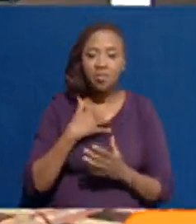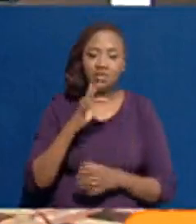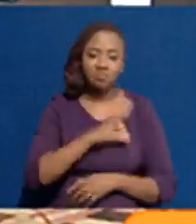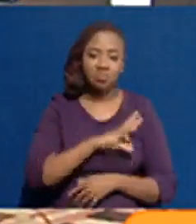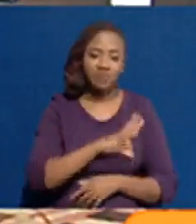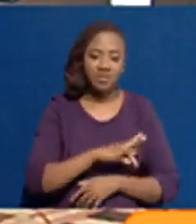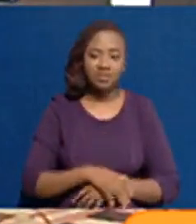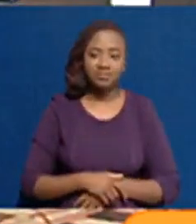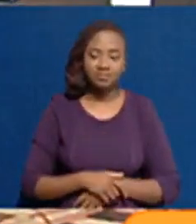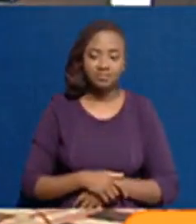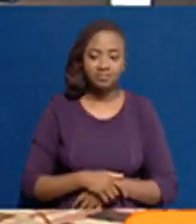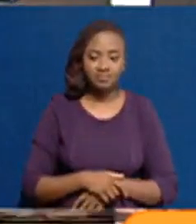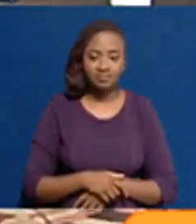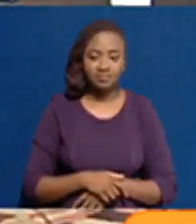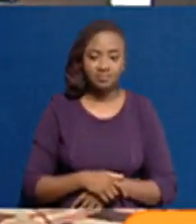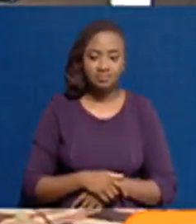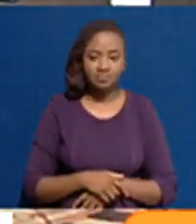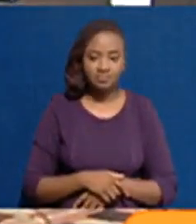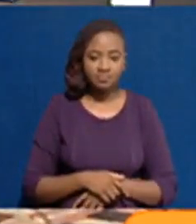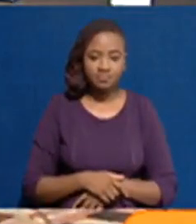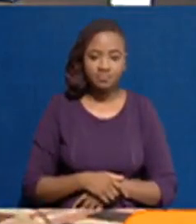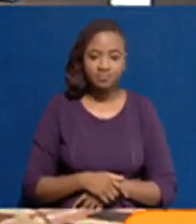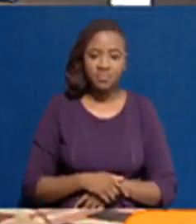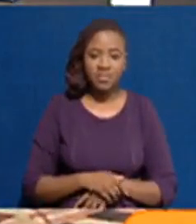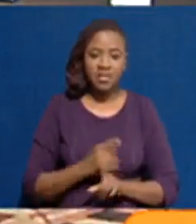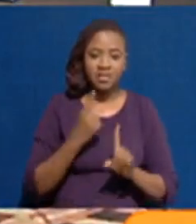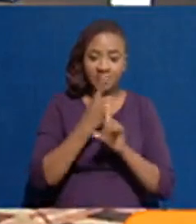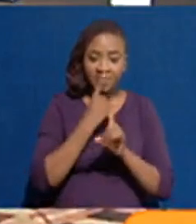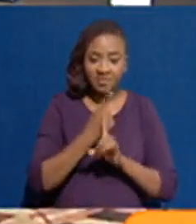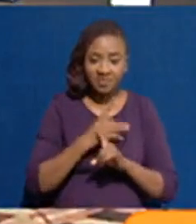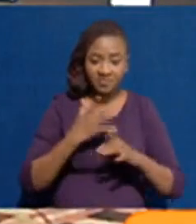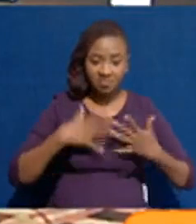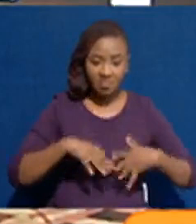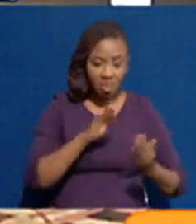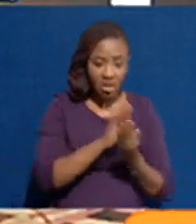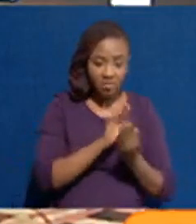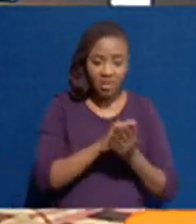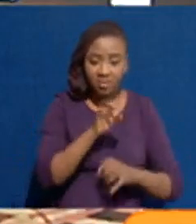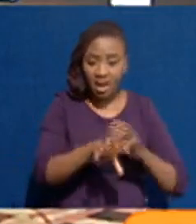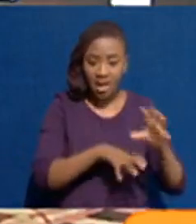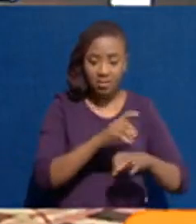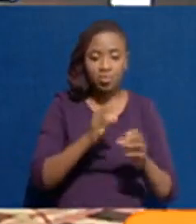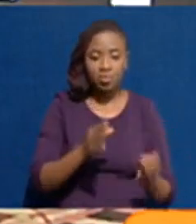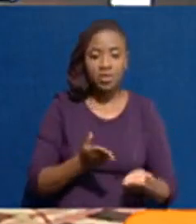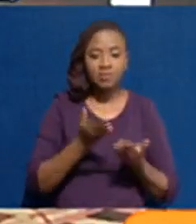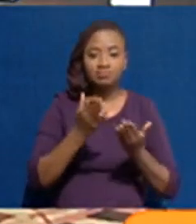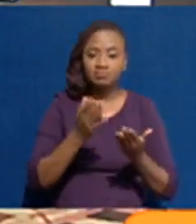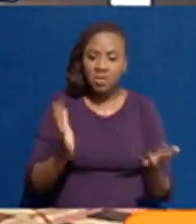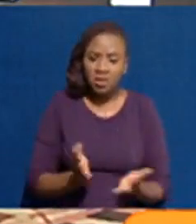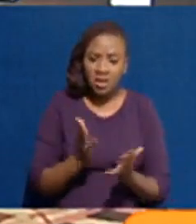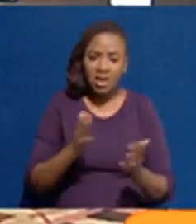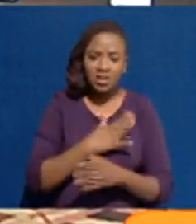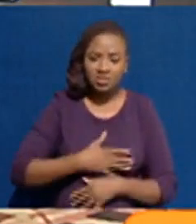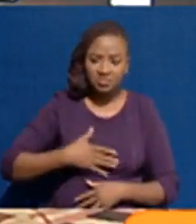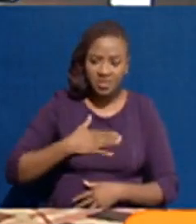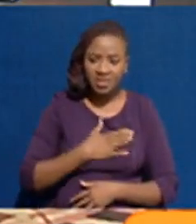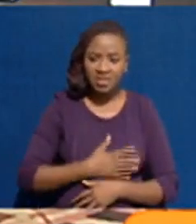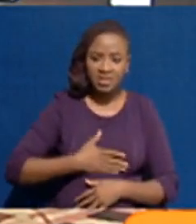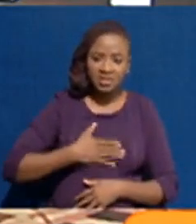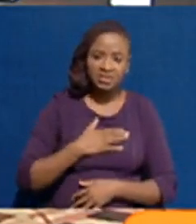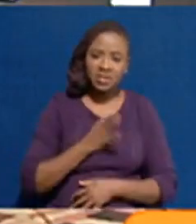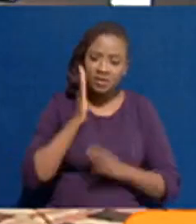On to our weekly feature, Smart Farm, and livestock farmers in the country have been challenged to invest in new Napier grass varieties in a bid